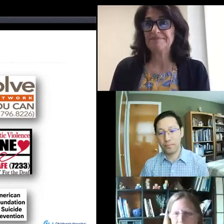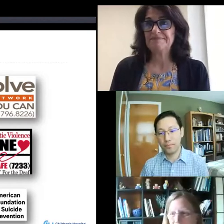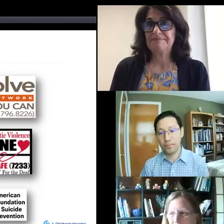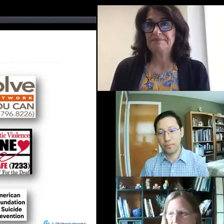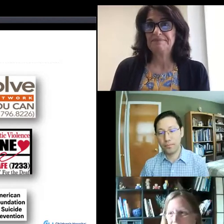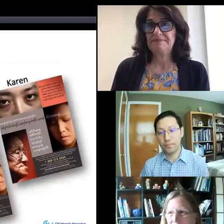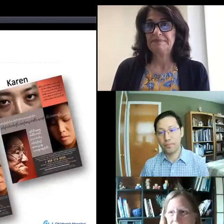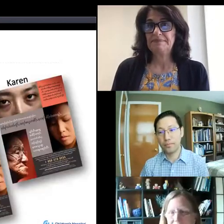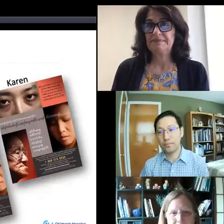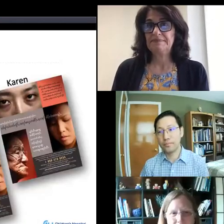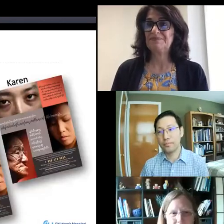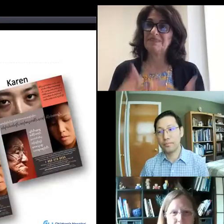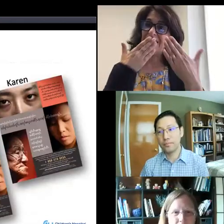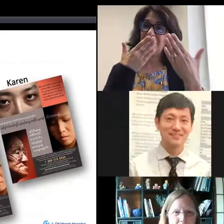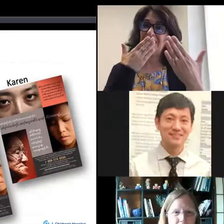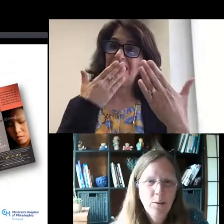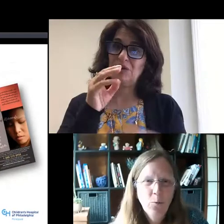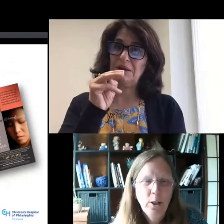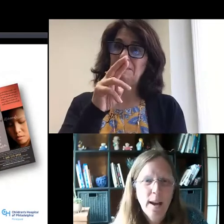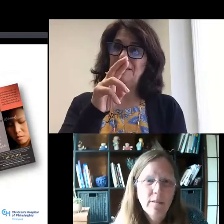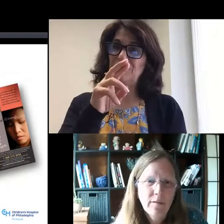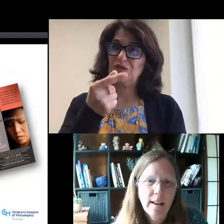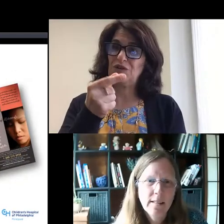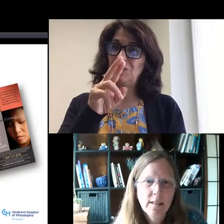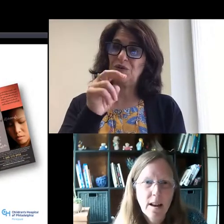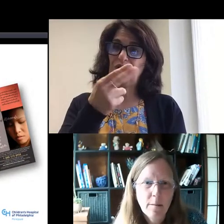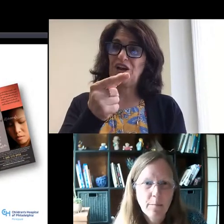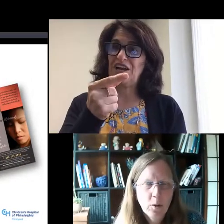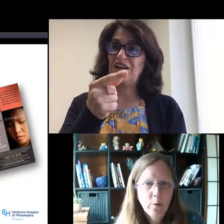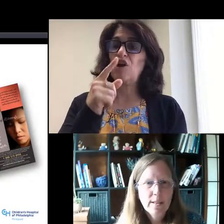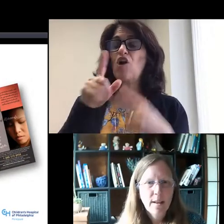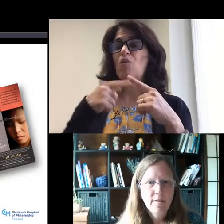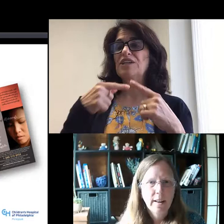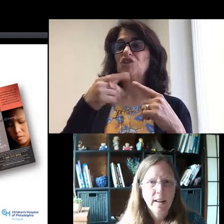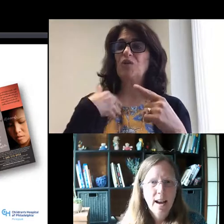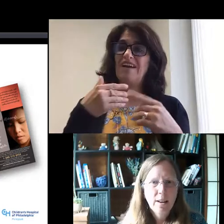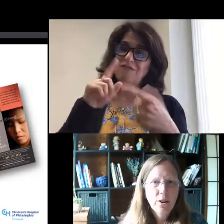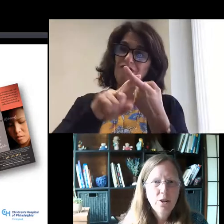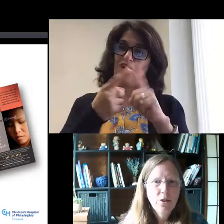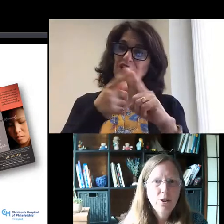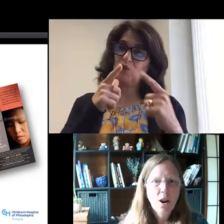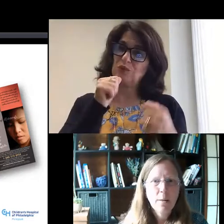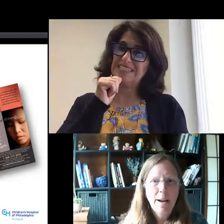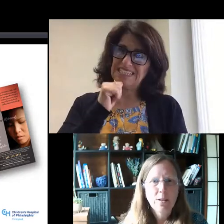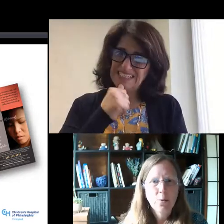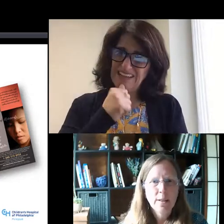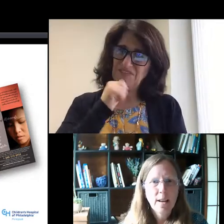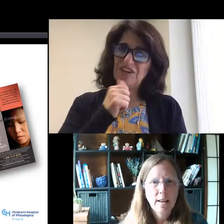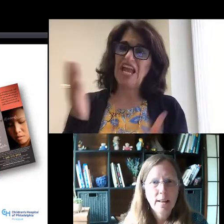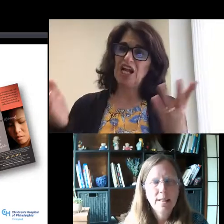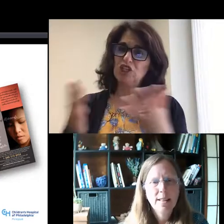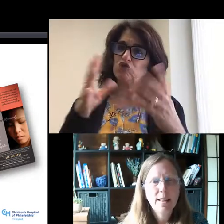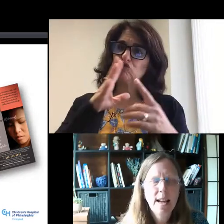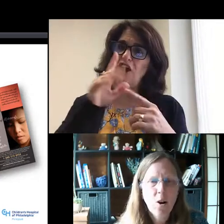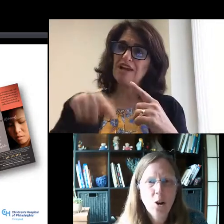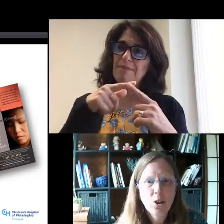Thank you, Mr. Gurung. When you have a friend who is suffering, I encourage you to talk about suicide